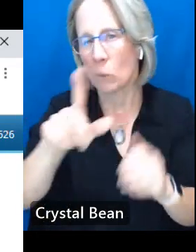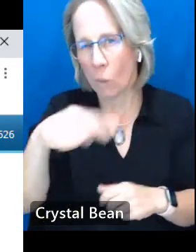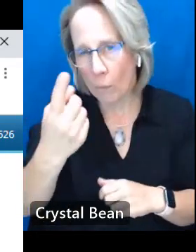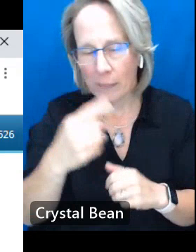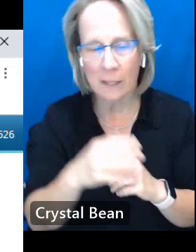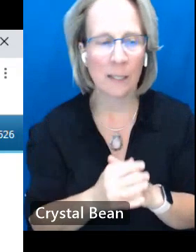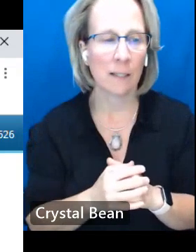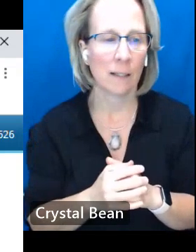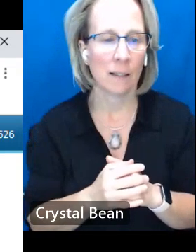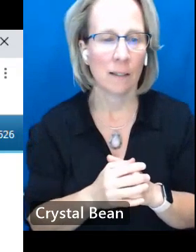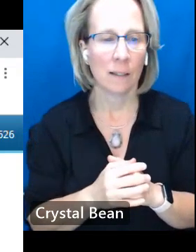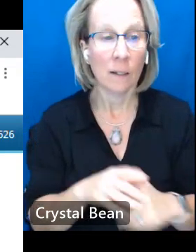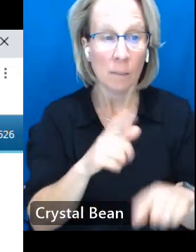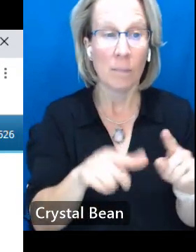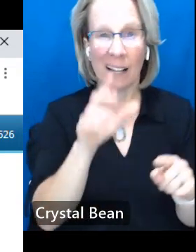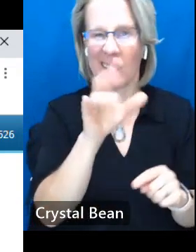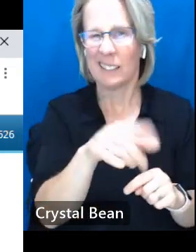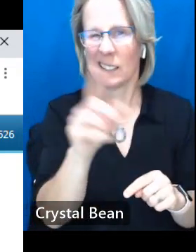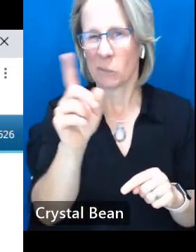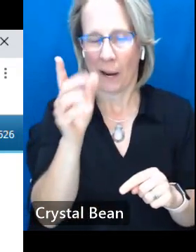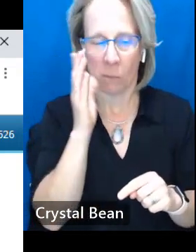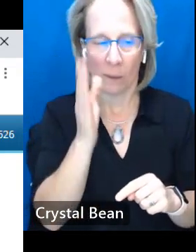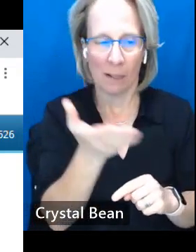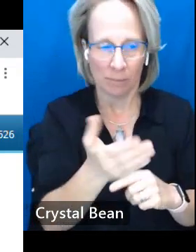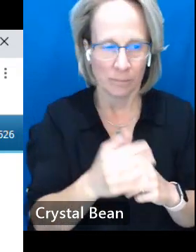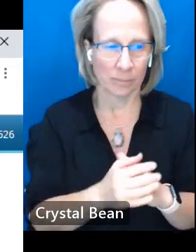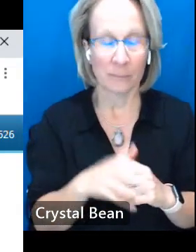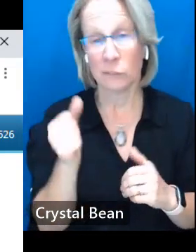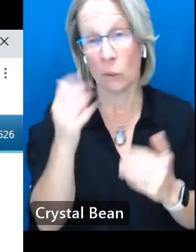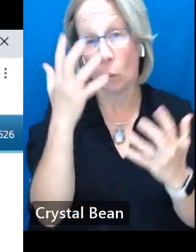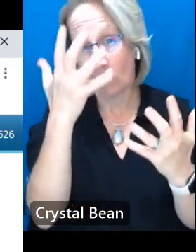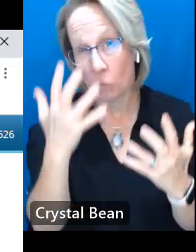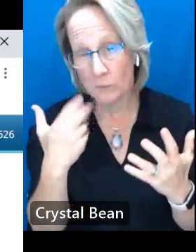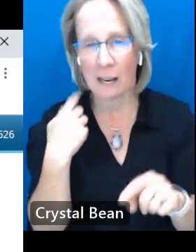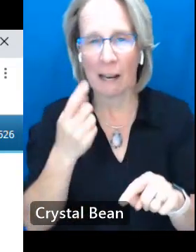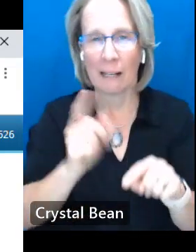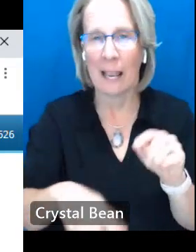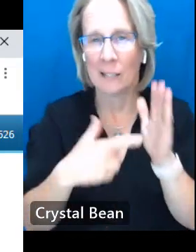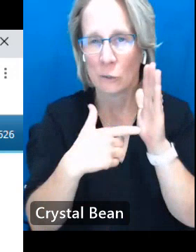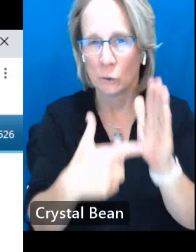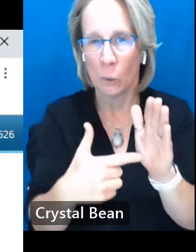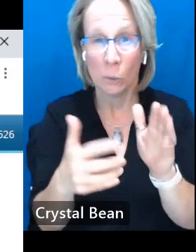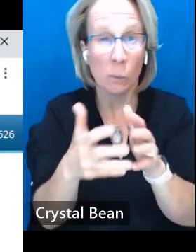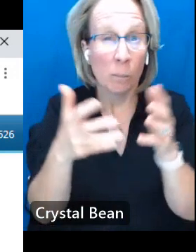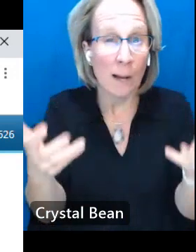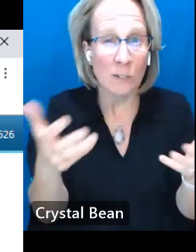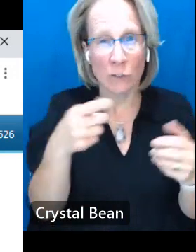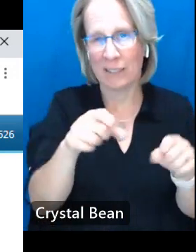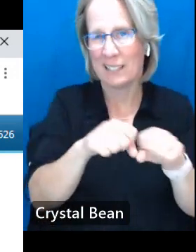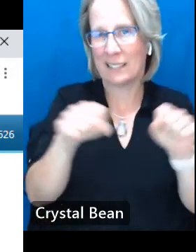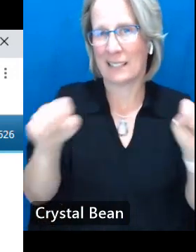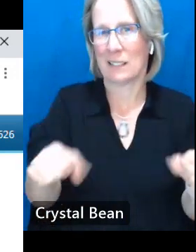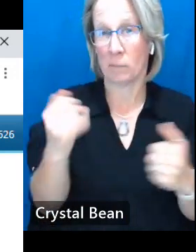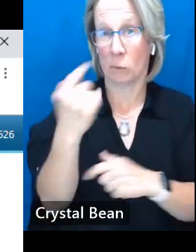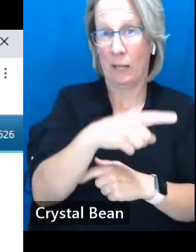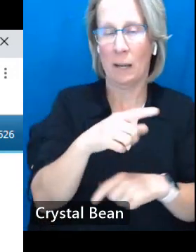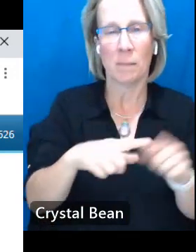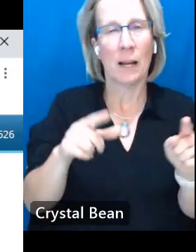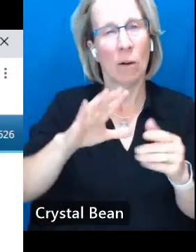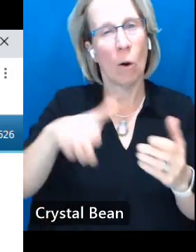is where it'll be, and this is what it'll look like. So unfortunately, I can't show you too much of the system today, but again, this will all be live and ready to